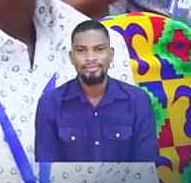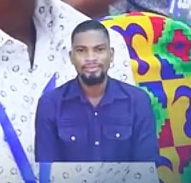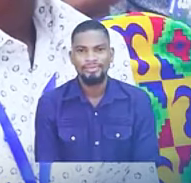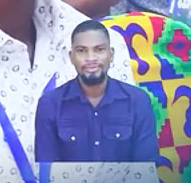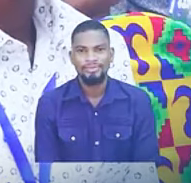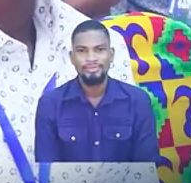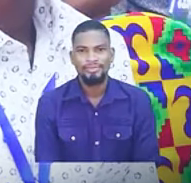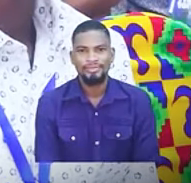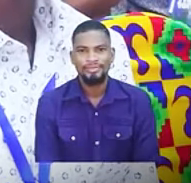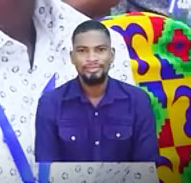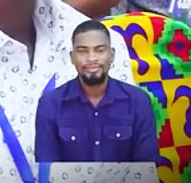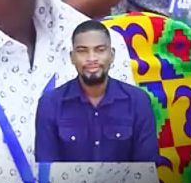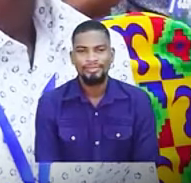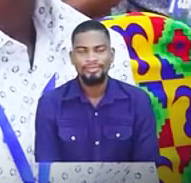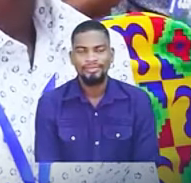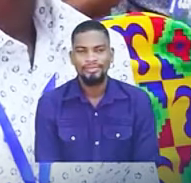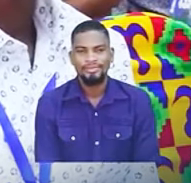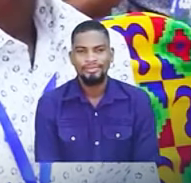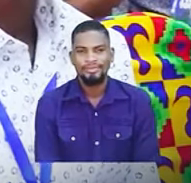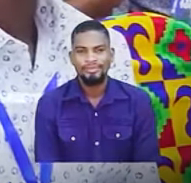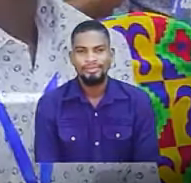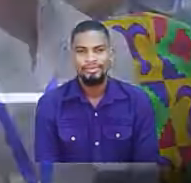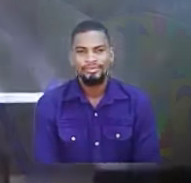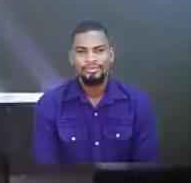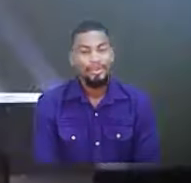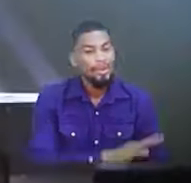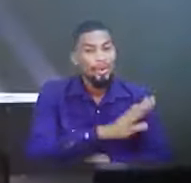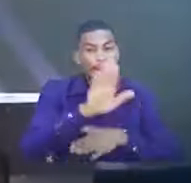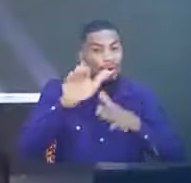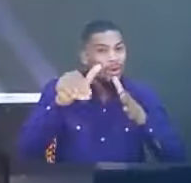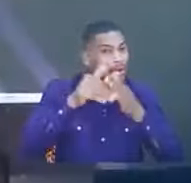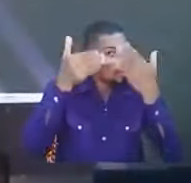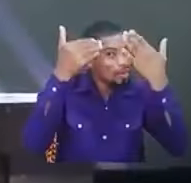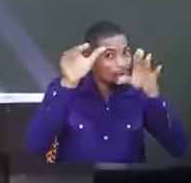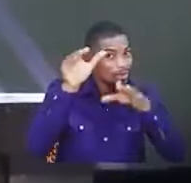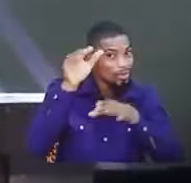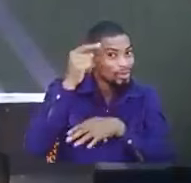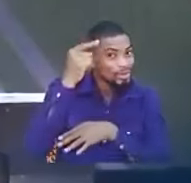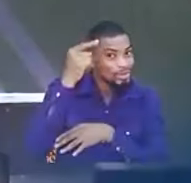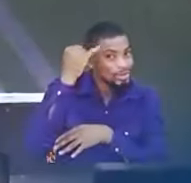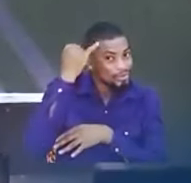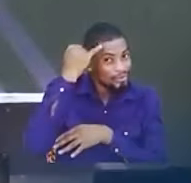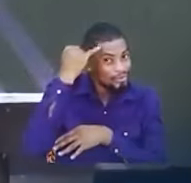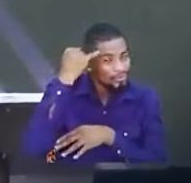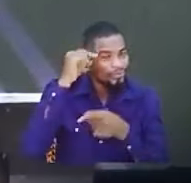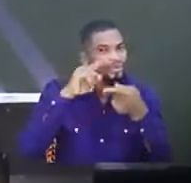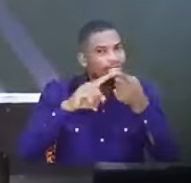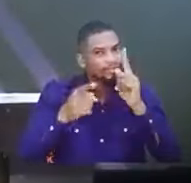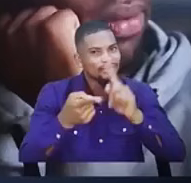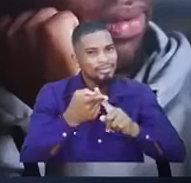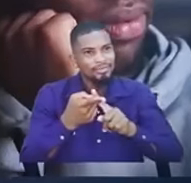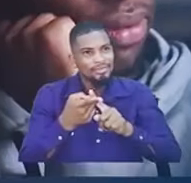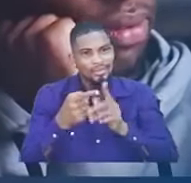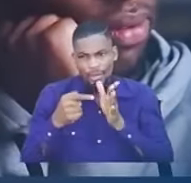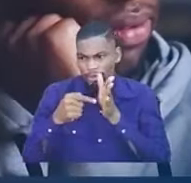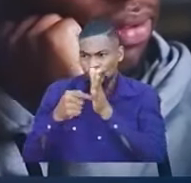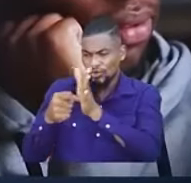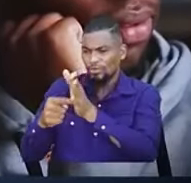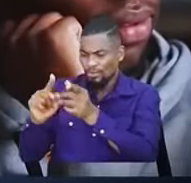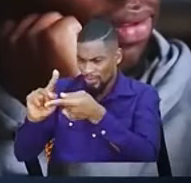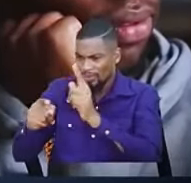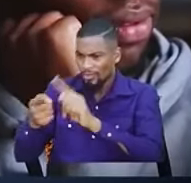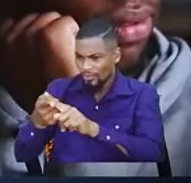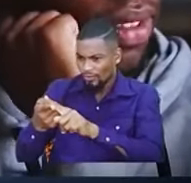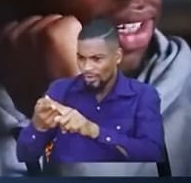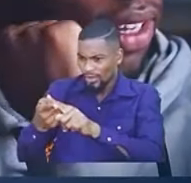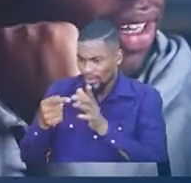Absalom's brother Amnon had a certain friend. Show me your friend, and I'll show you who you are or